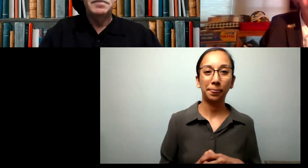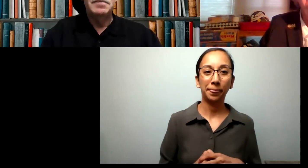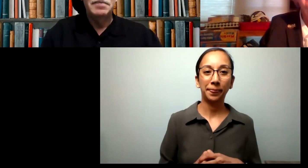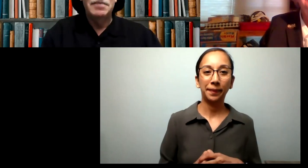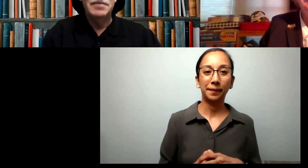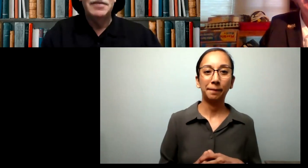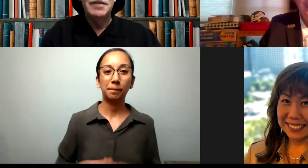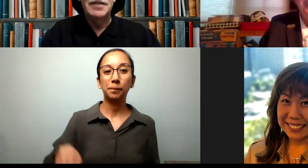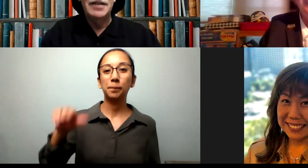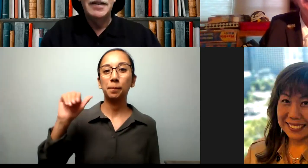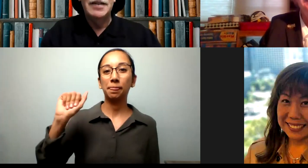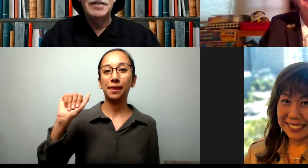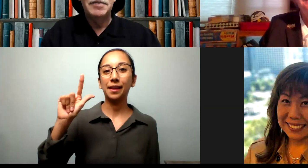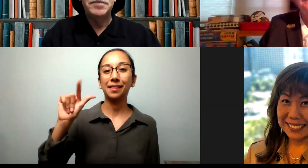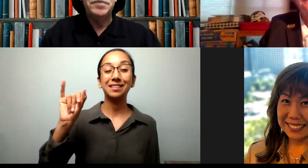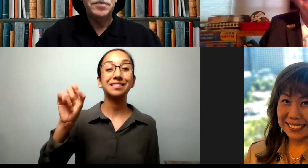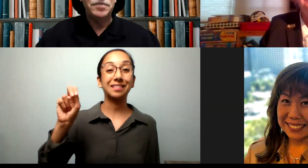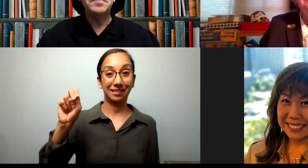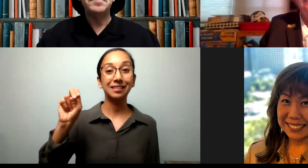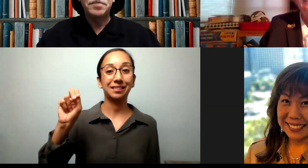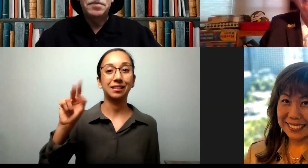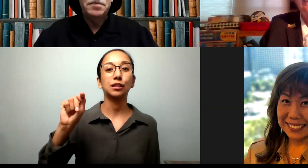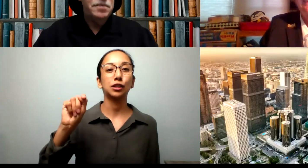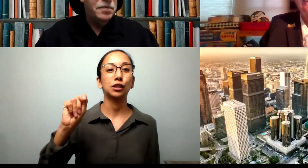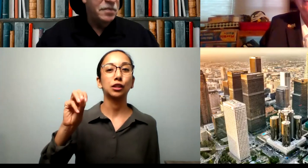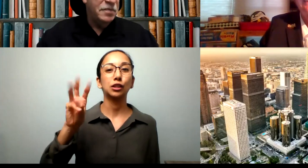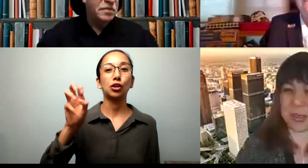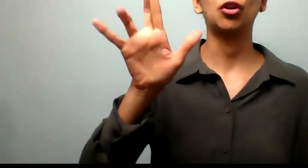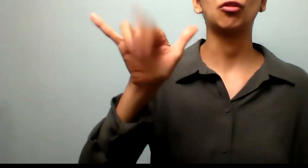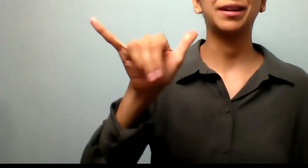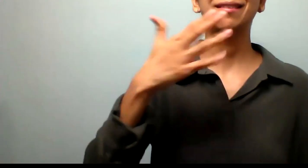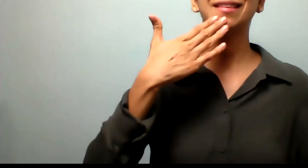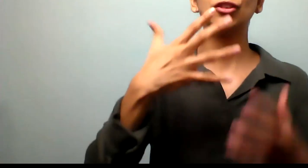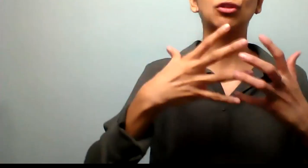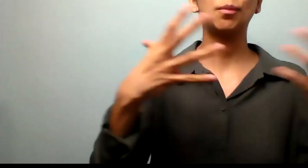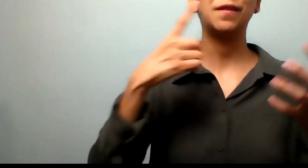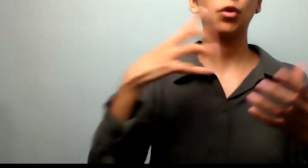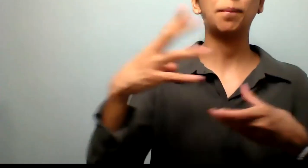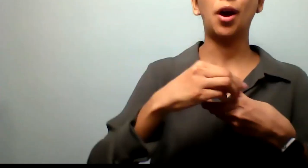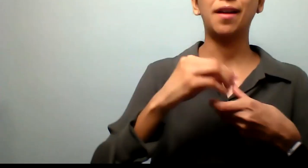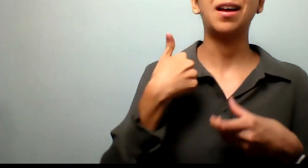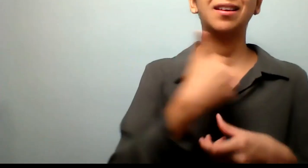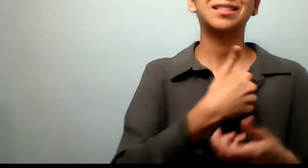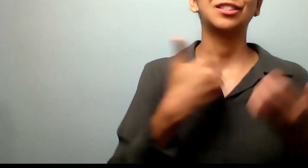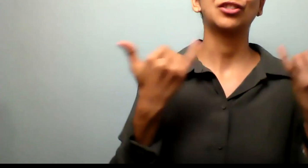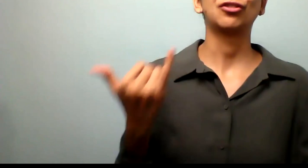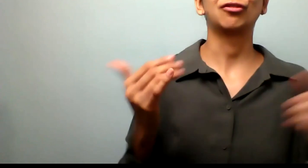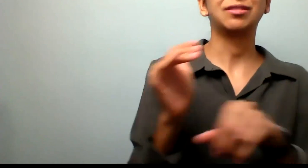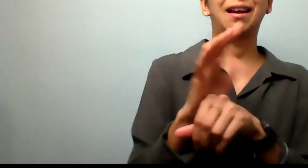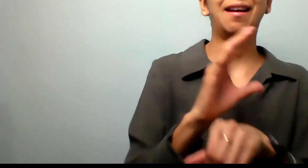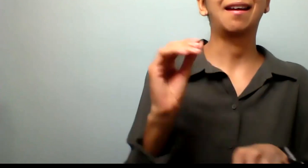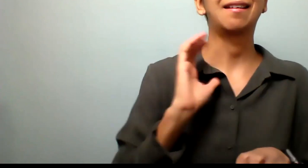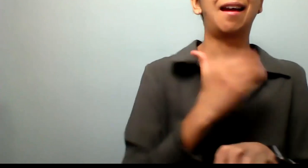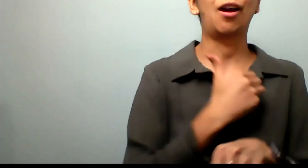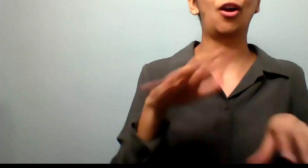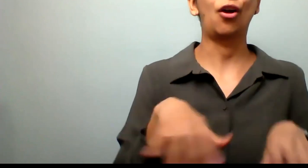All right. Well, good evening, everybody. Thank you so much for being with us tonight, and to our hosts, Ms. Goldberg,